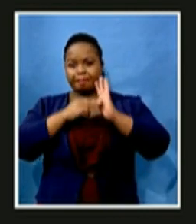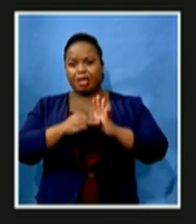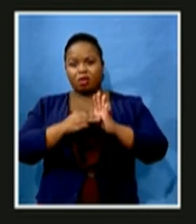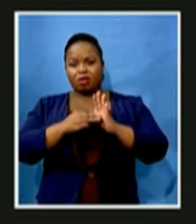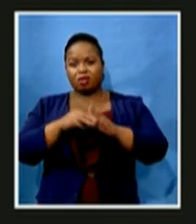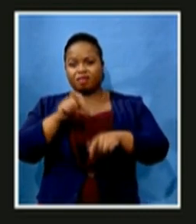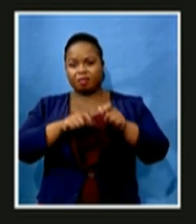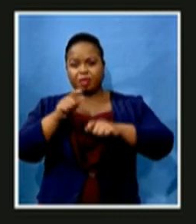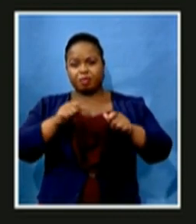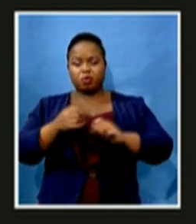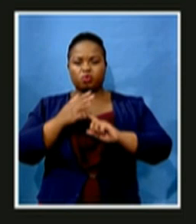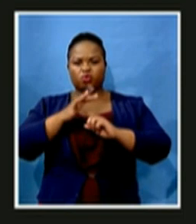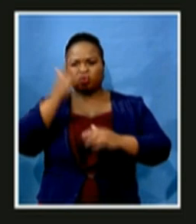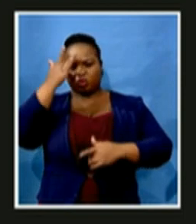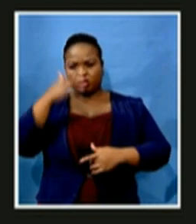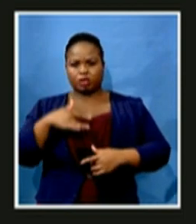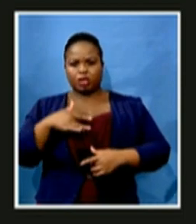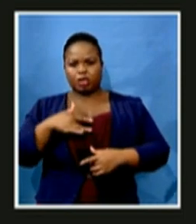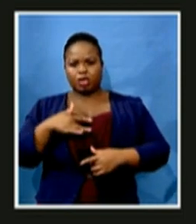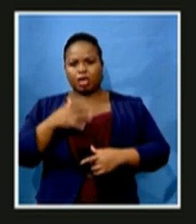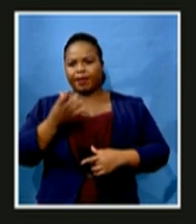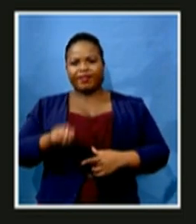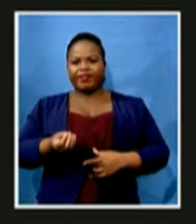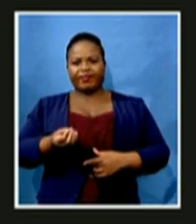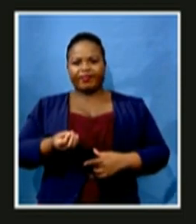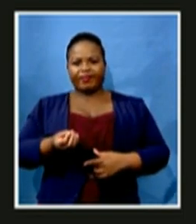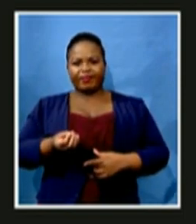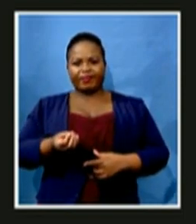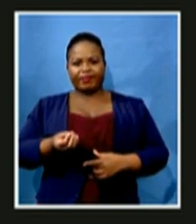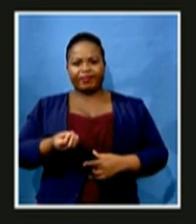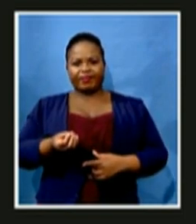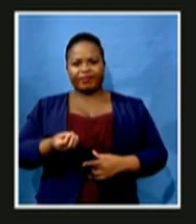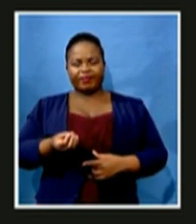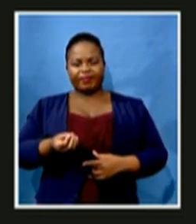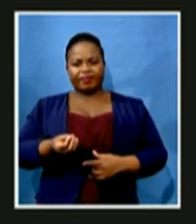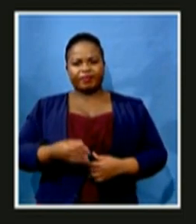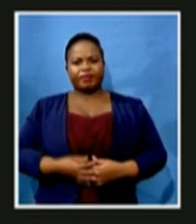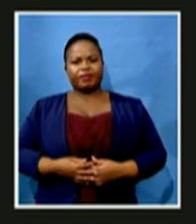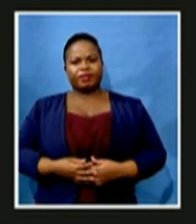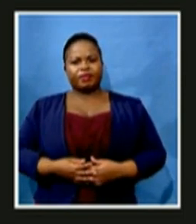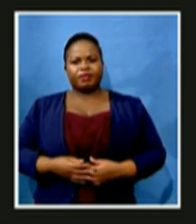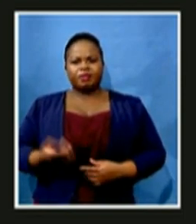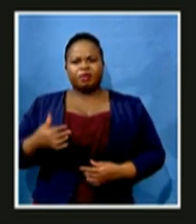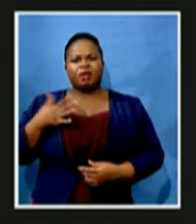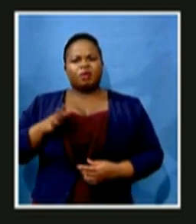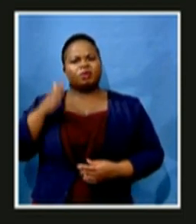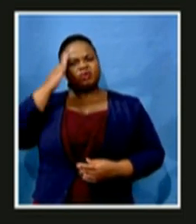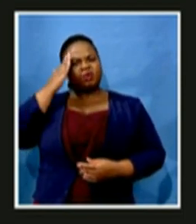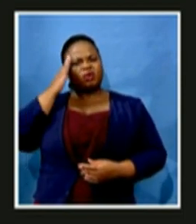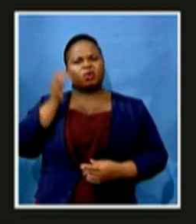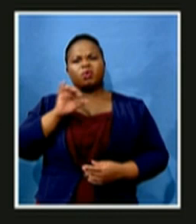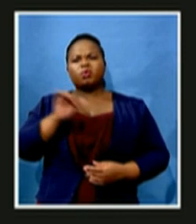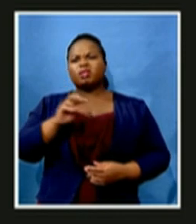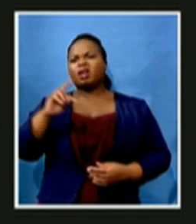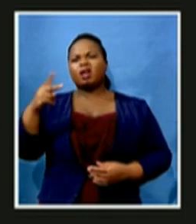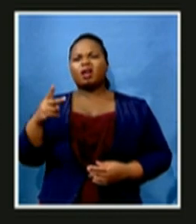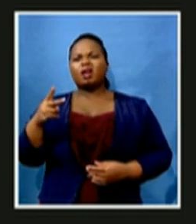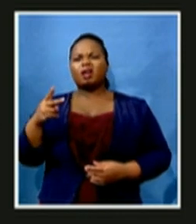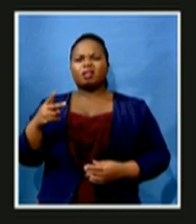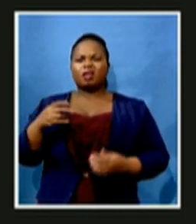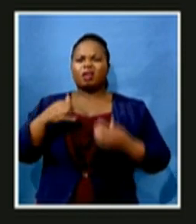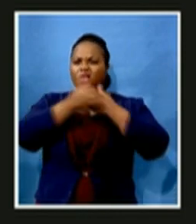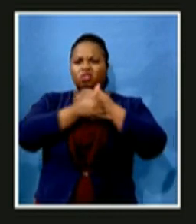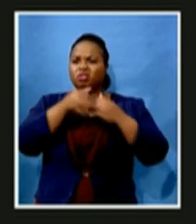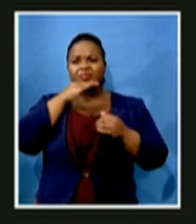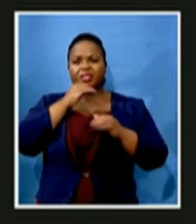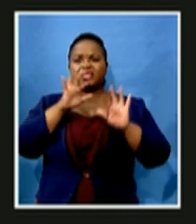because the number is so big. So which other countries are we going to climb in 10 weeks 4 times the rate